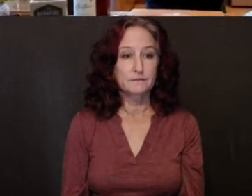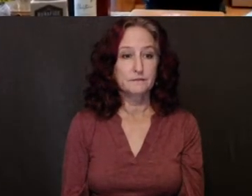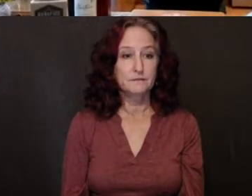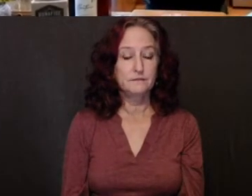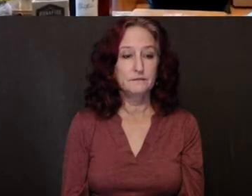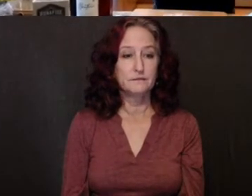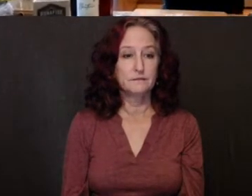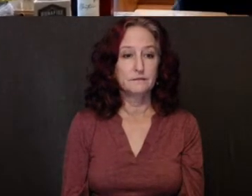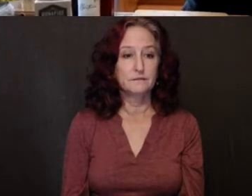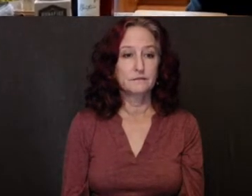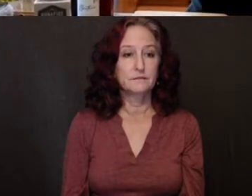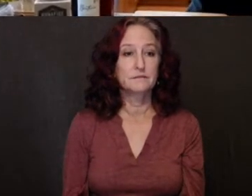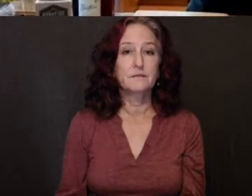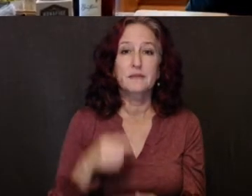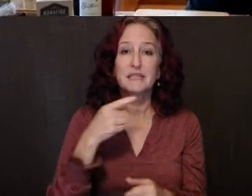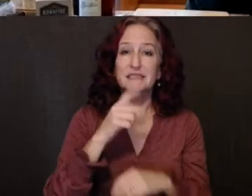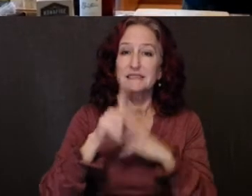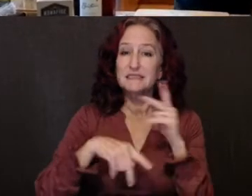and